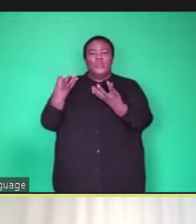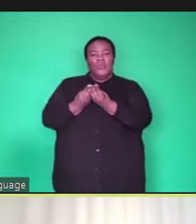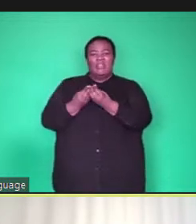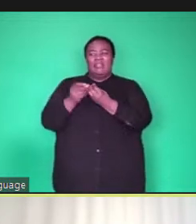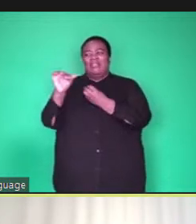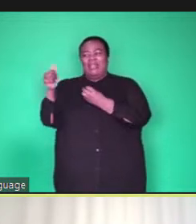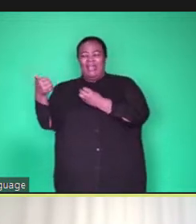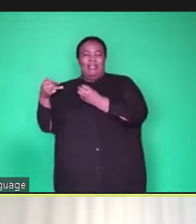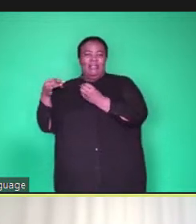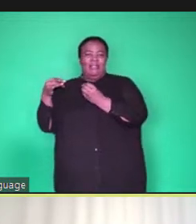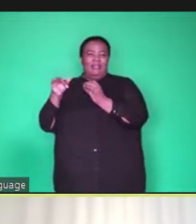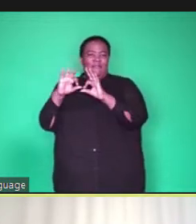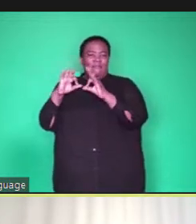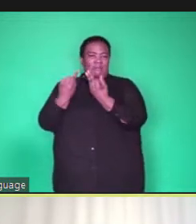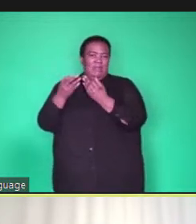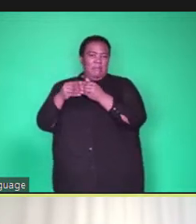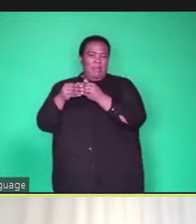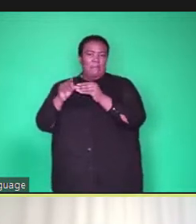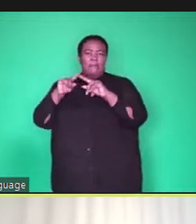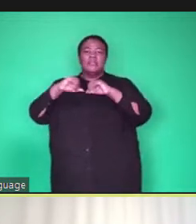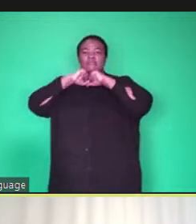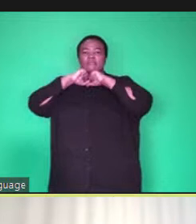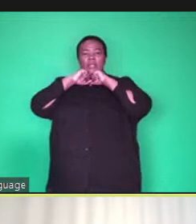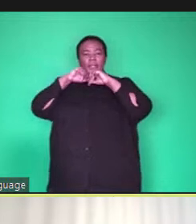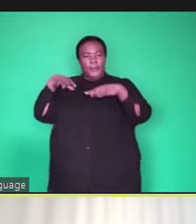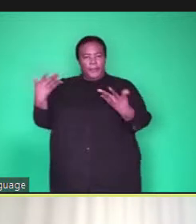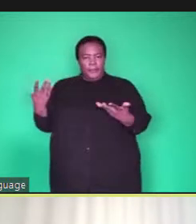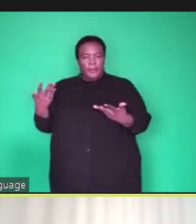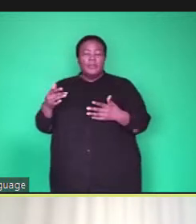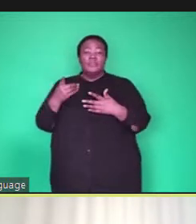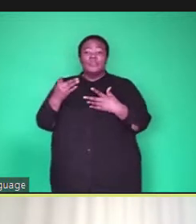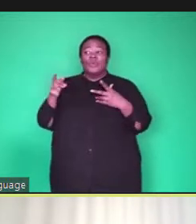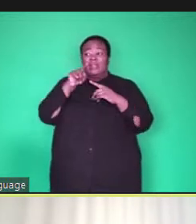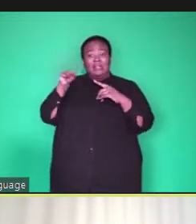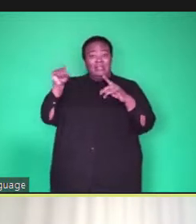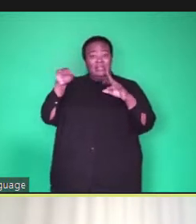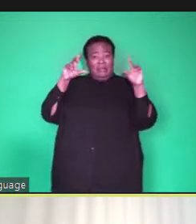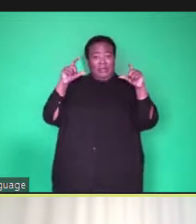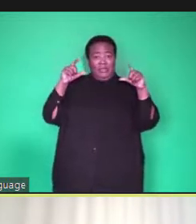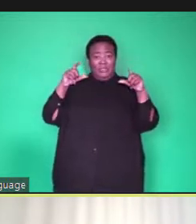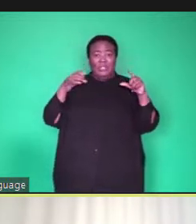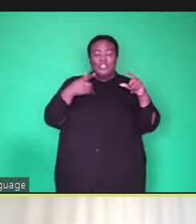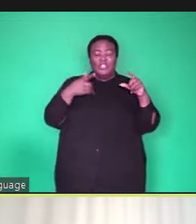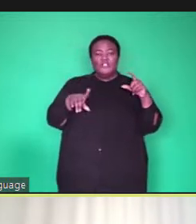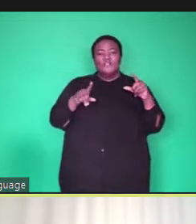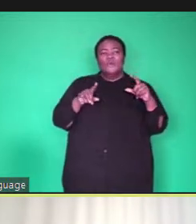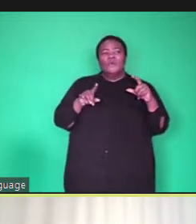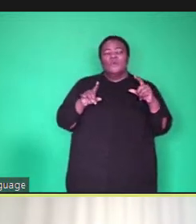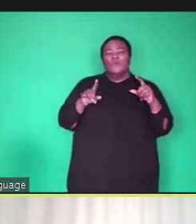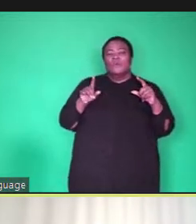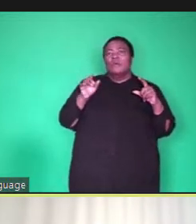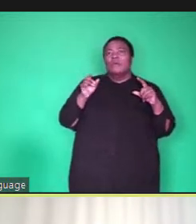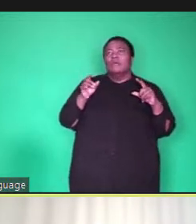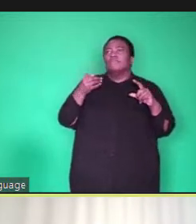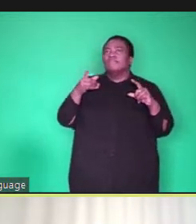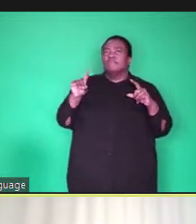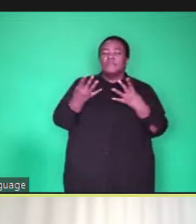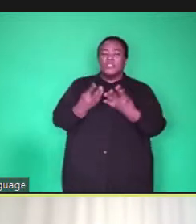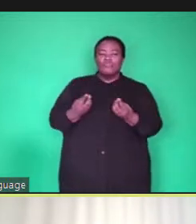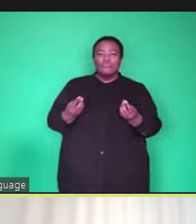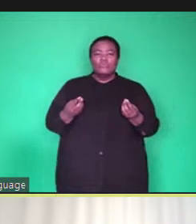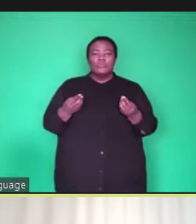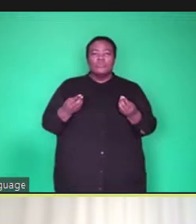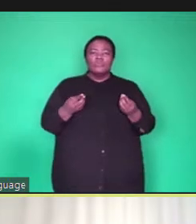without their parents. The other important qualifier is that these pictures, any of them, are from the perspective of a child's life, just snapshots in